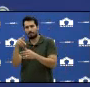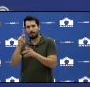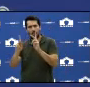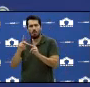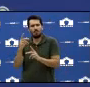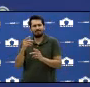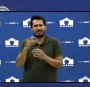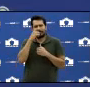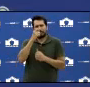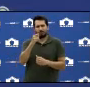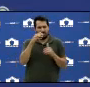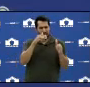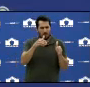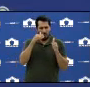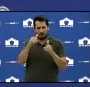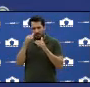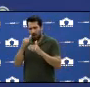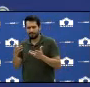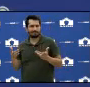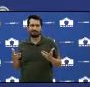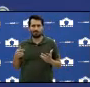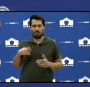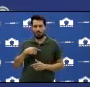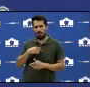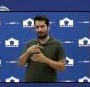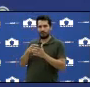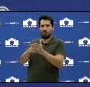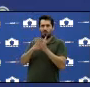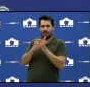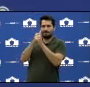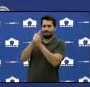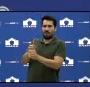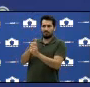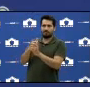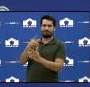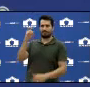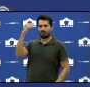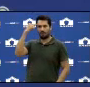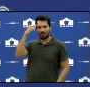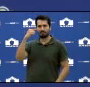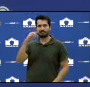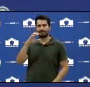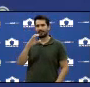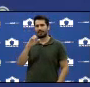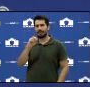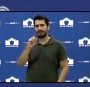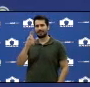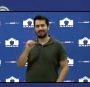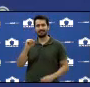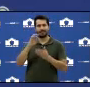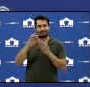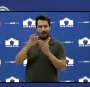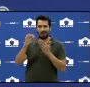about that, but the numbers that we are required to use are, again, that's those census numbers, and what we are charged to use